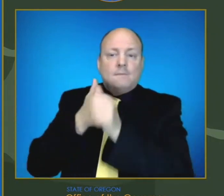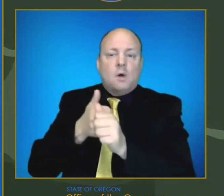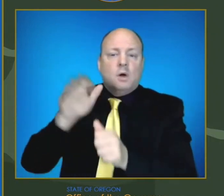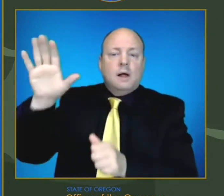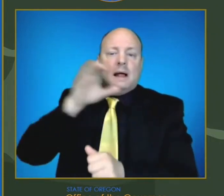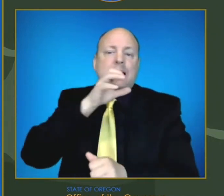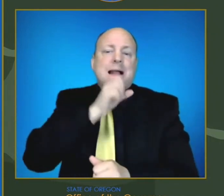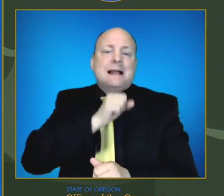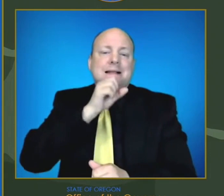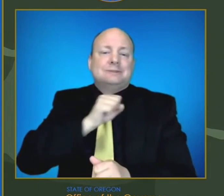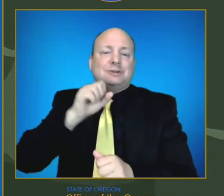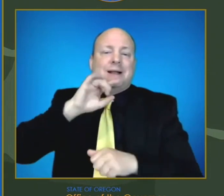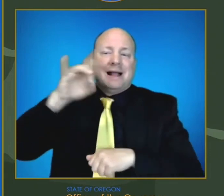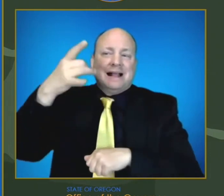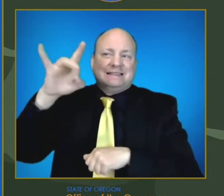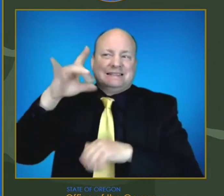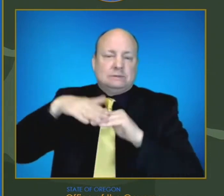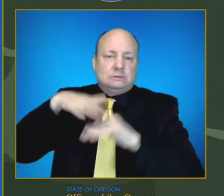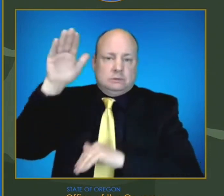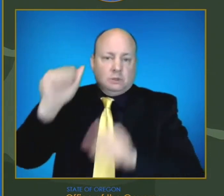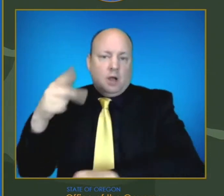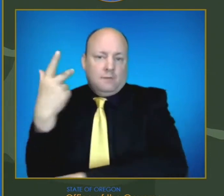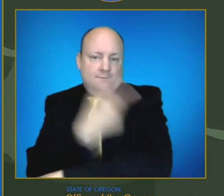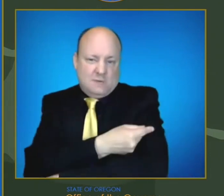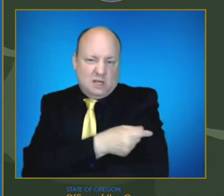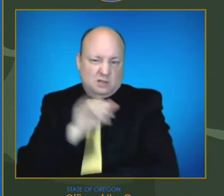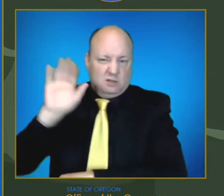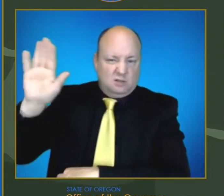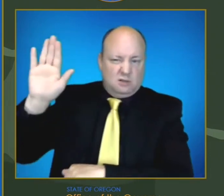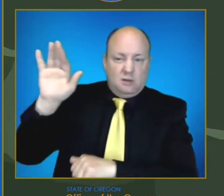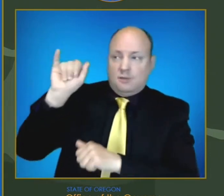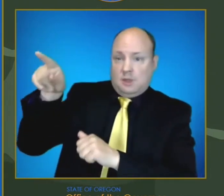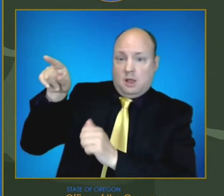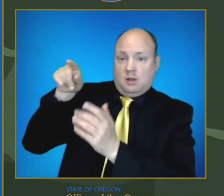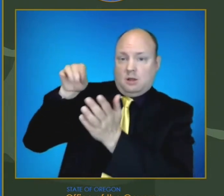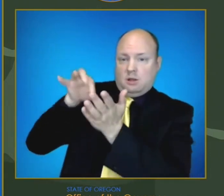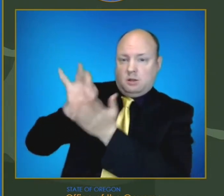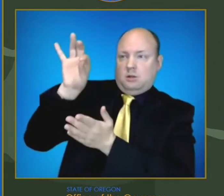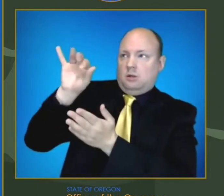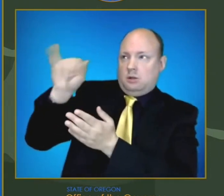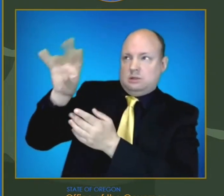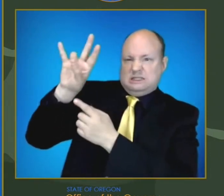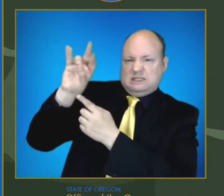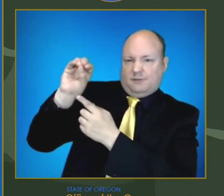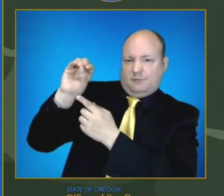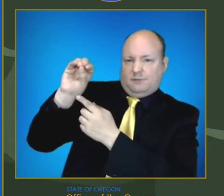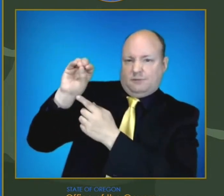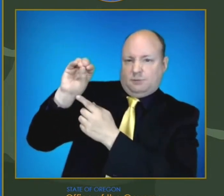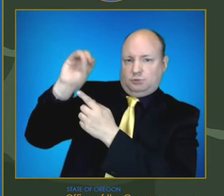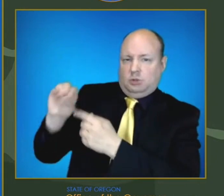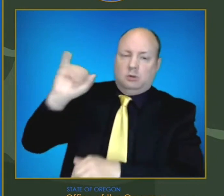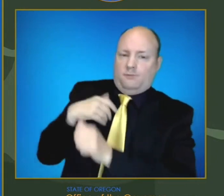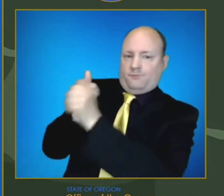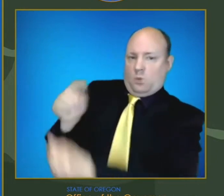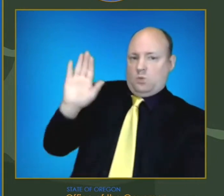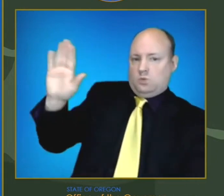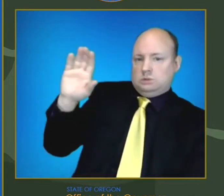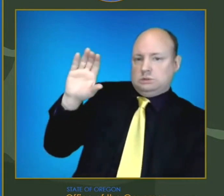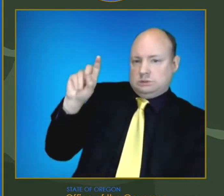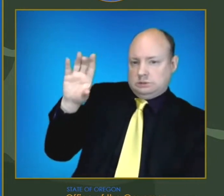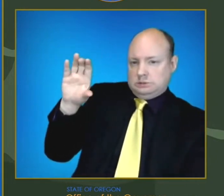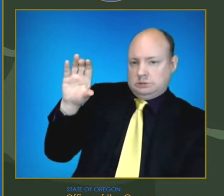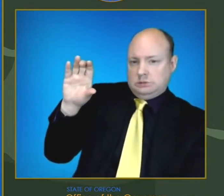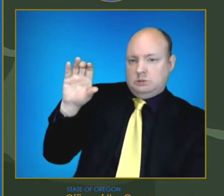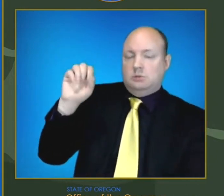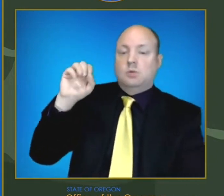state level target to vaccinate the 70% of adult Oregonians required to lift risk metrics. We do this for a couple of reasons.